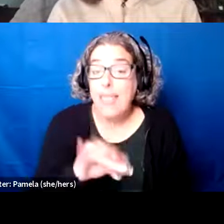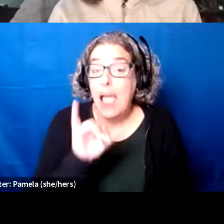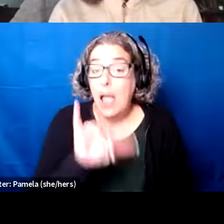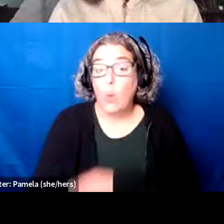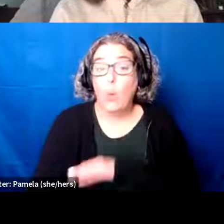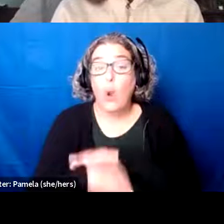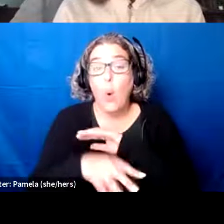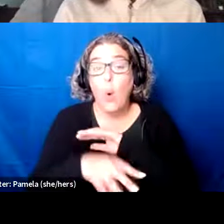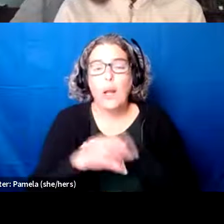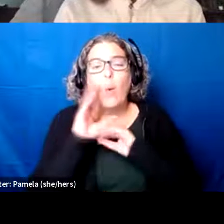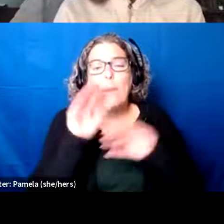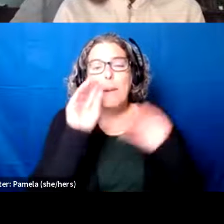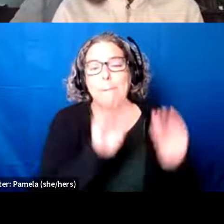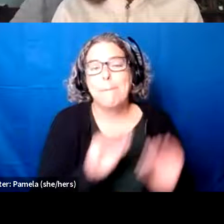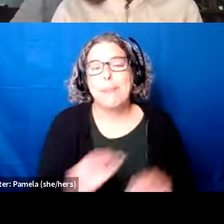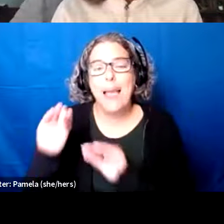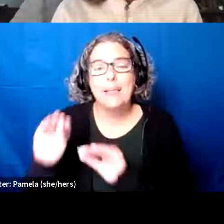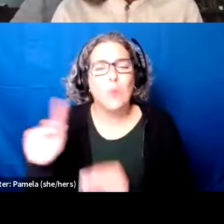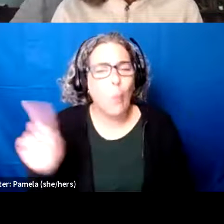on